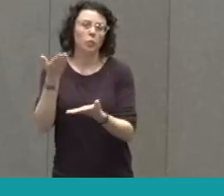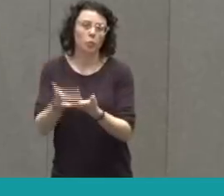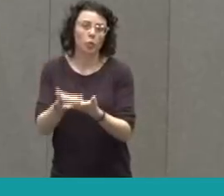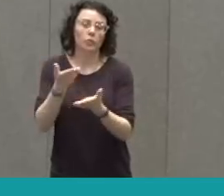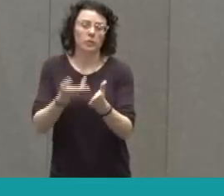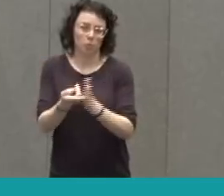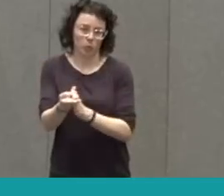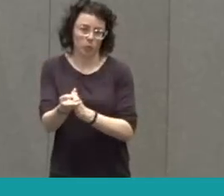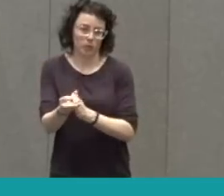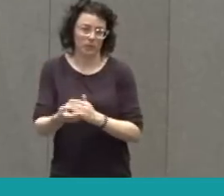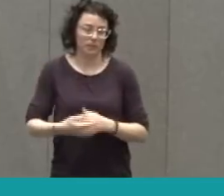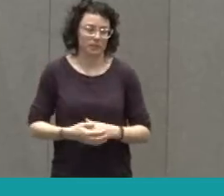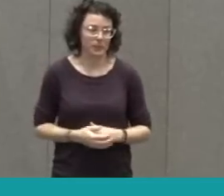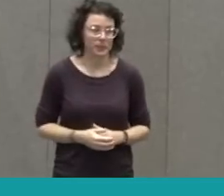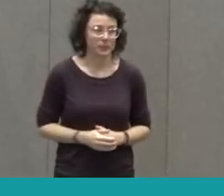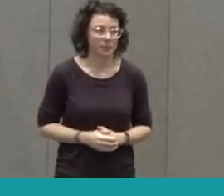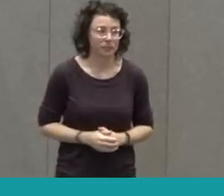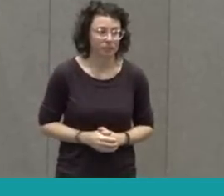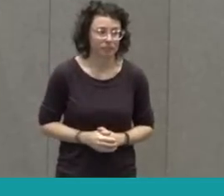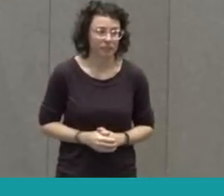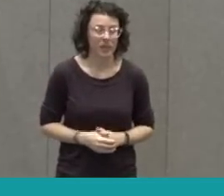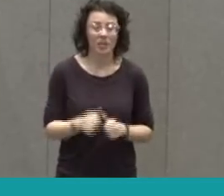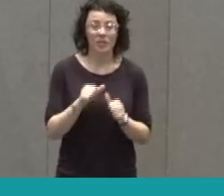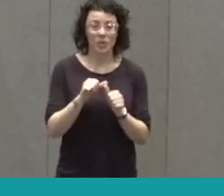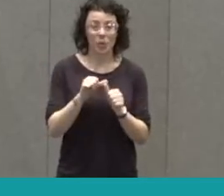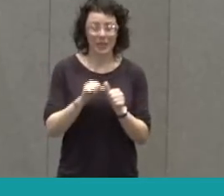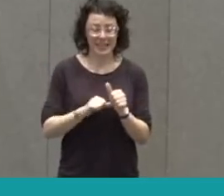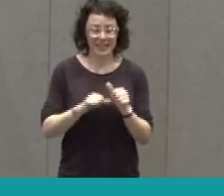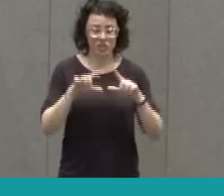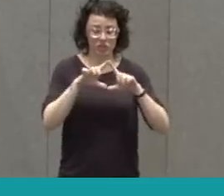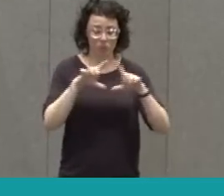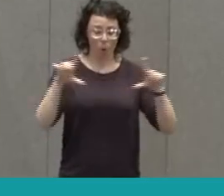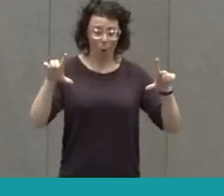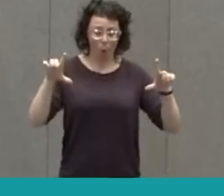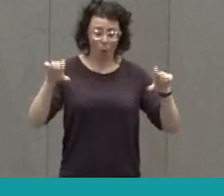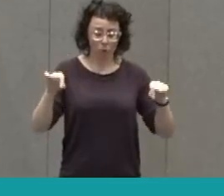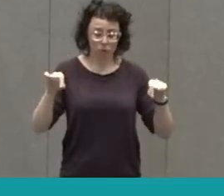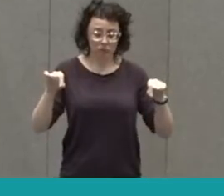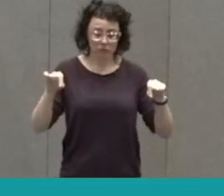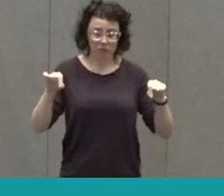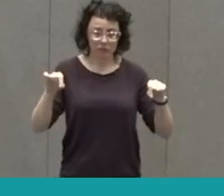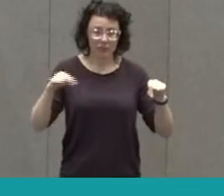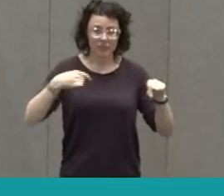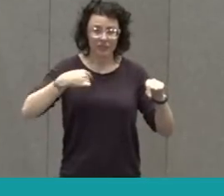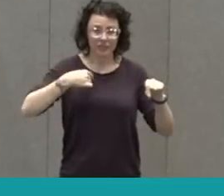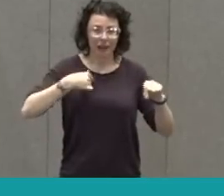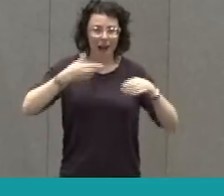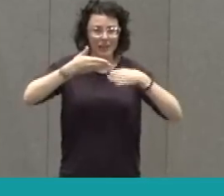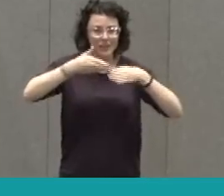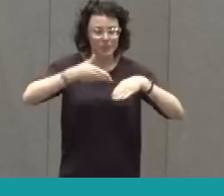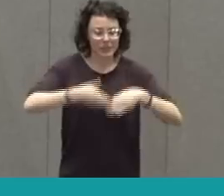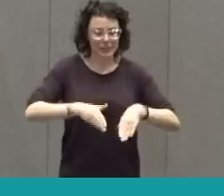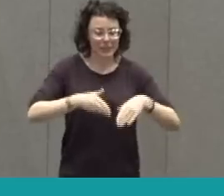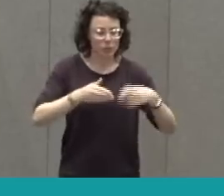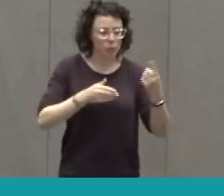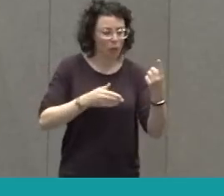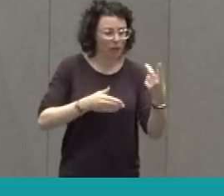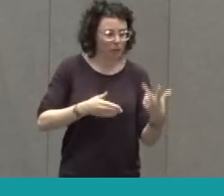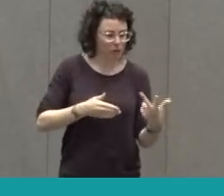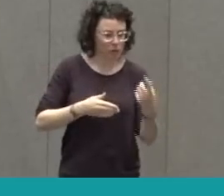of my holes into thirds. The top one, I'm going to color in 2 of them. 1,